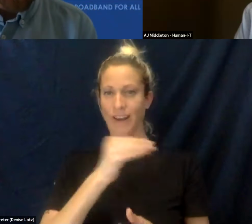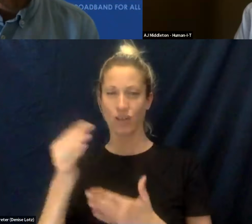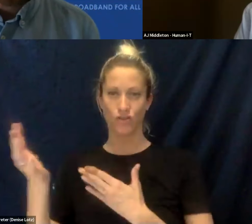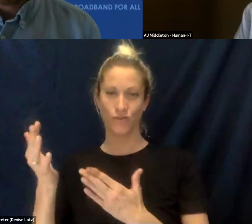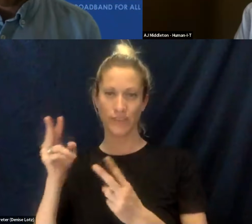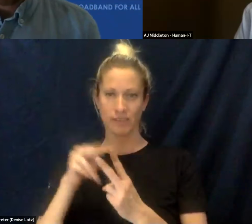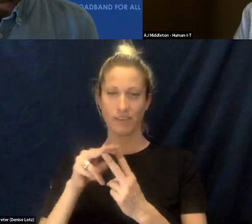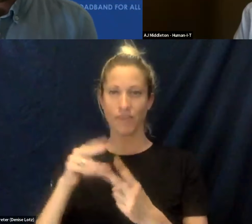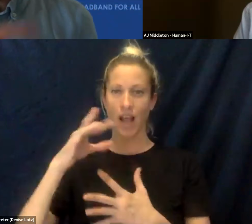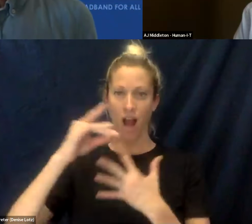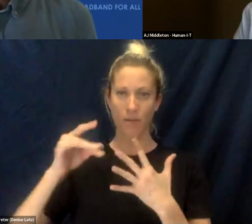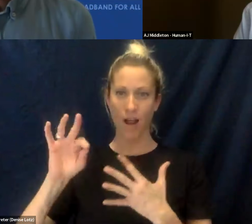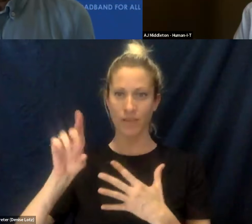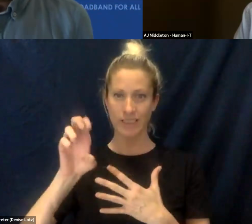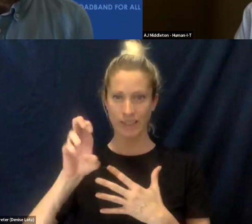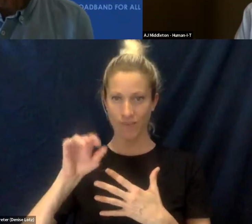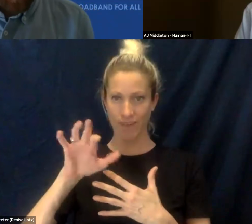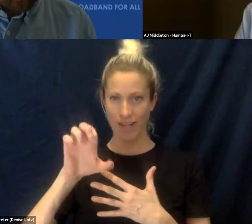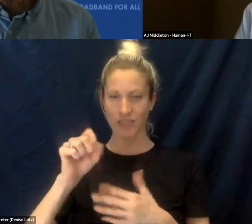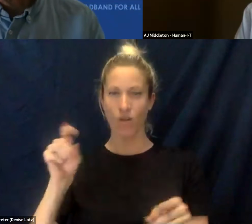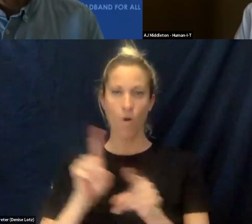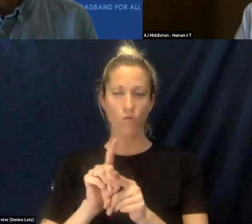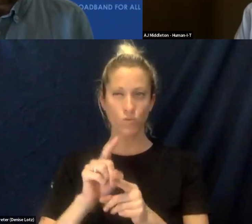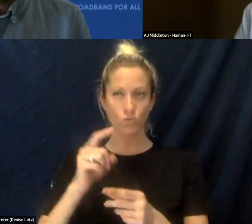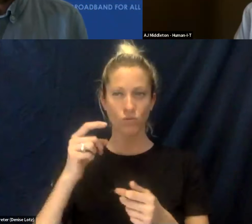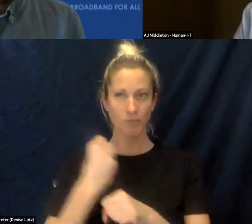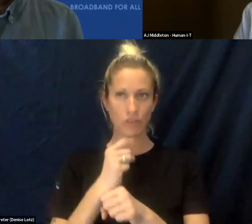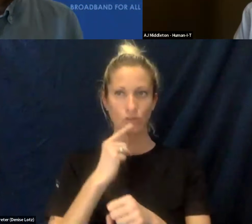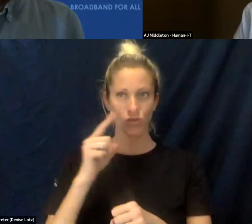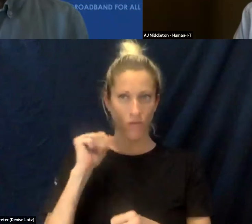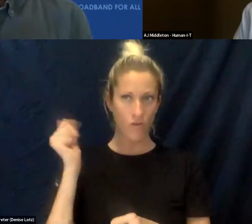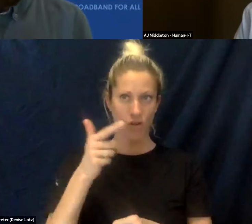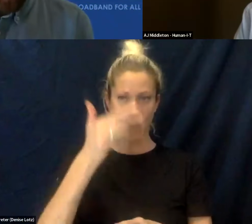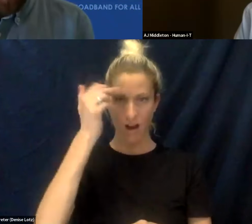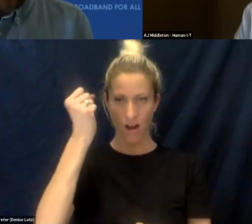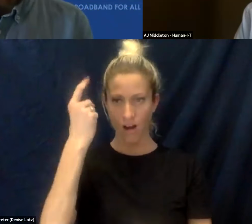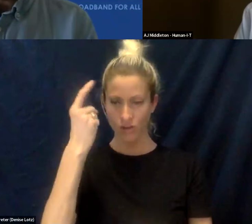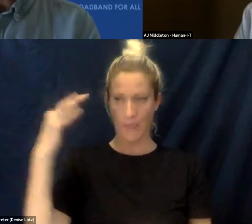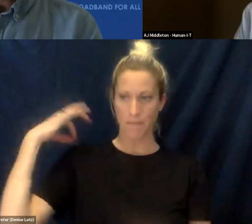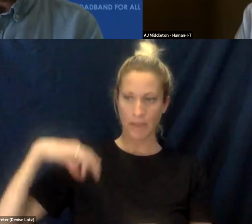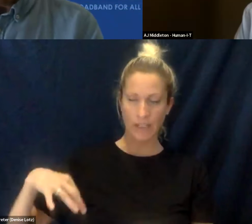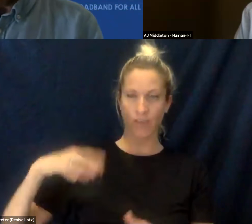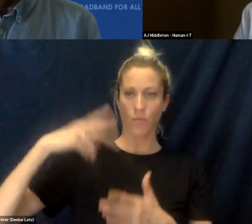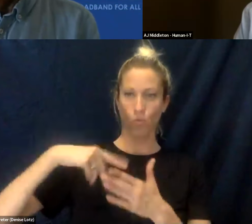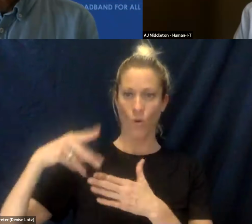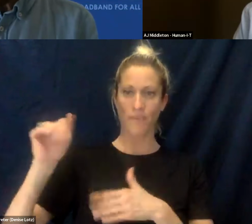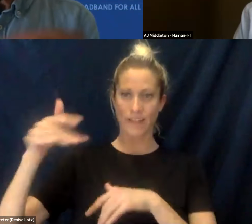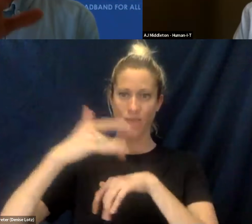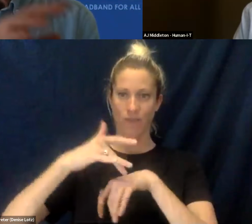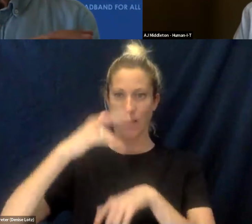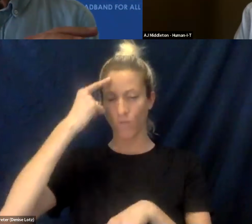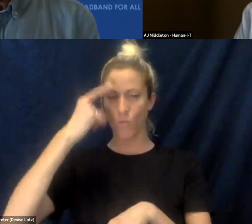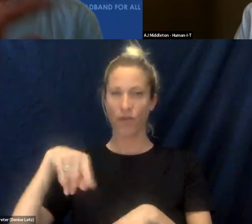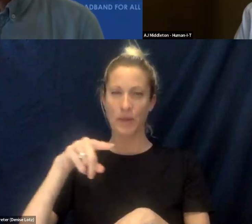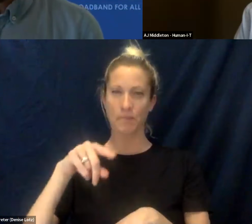options of devices, and then wrapping it around with also helping them to understand all of the benefit programs that are available to them,